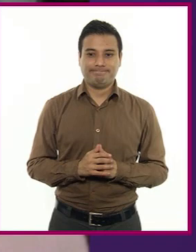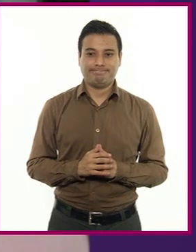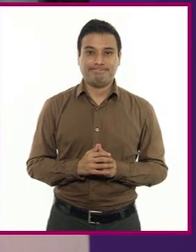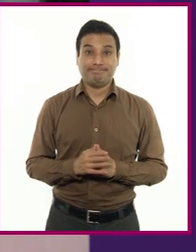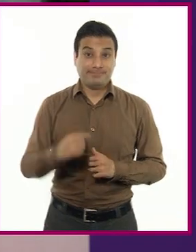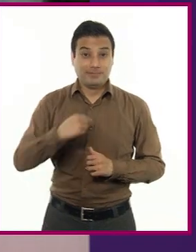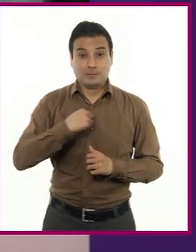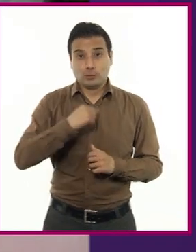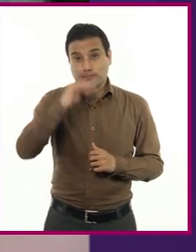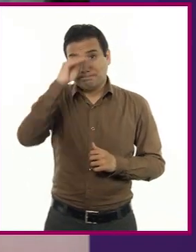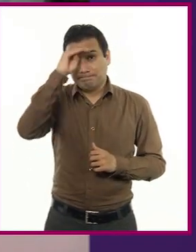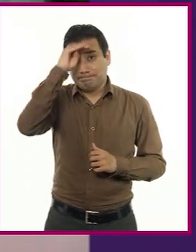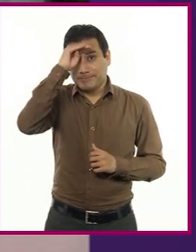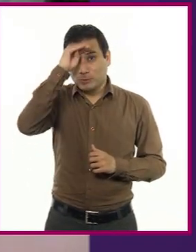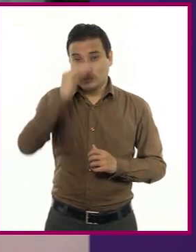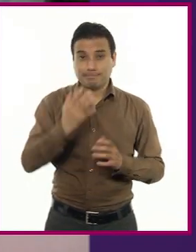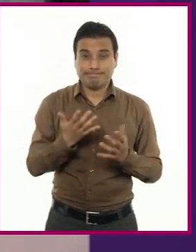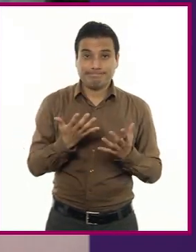think